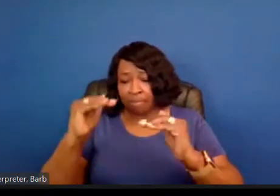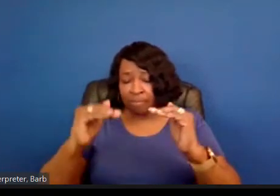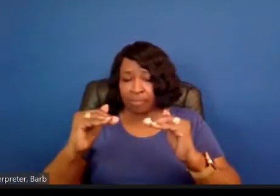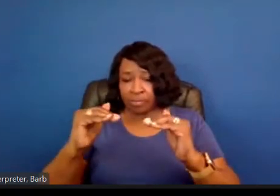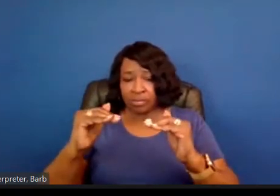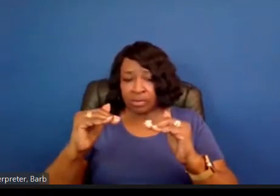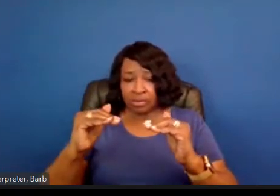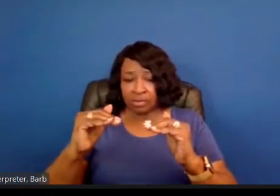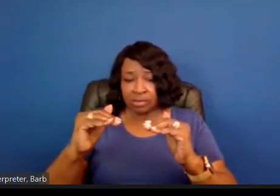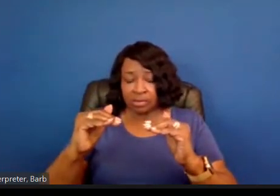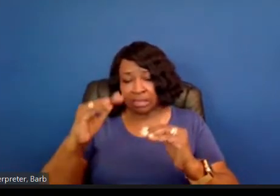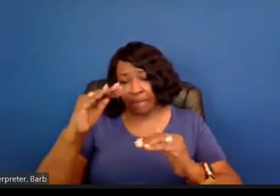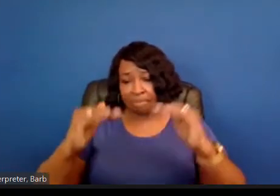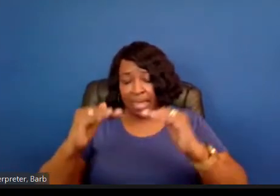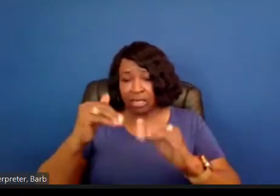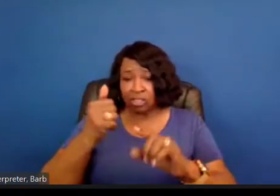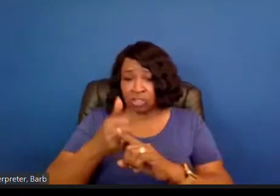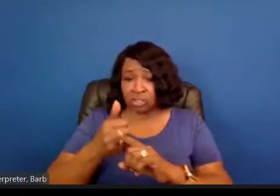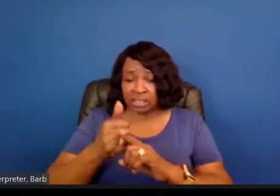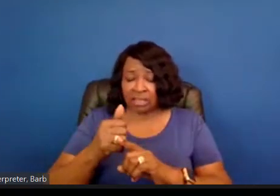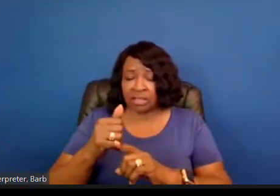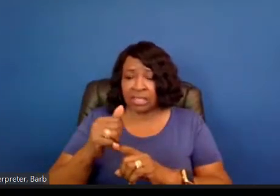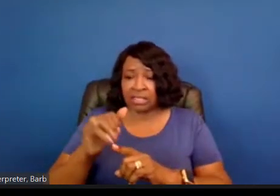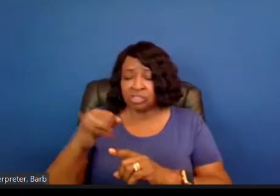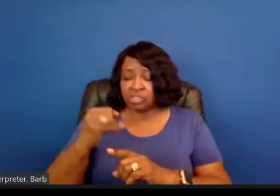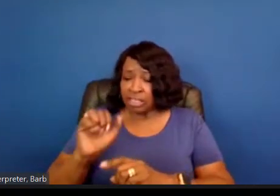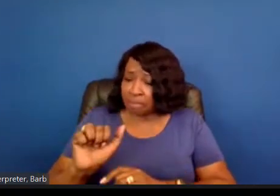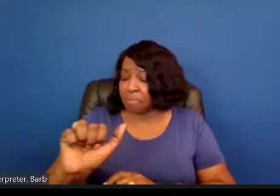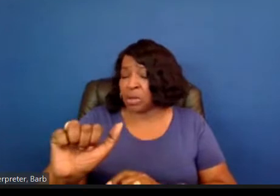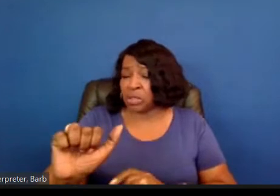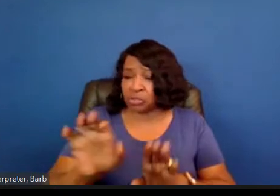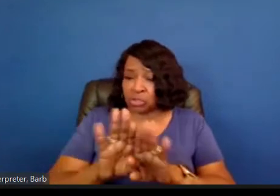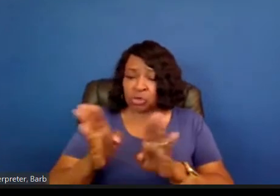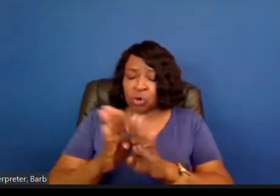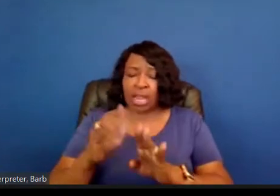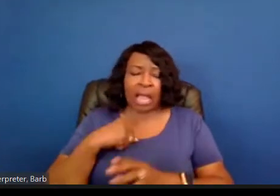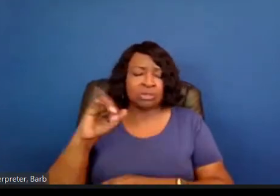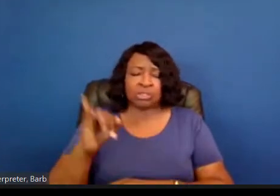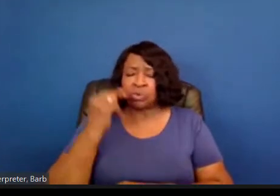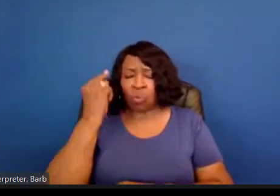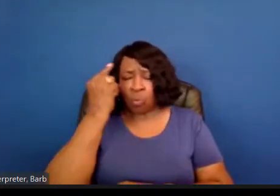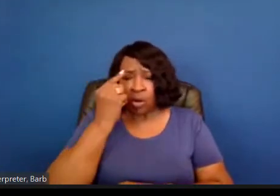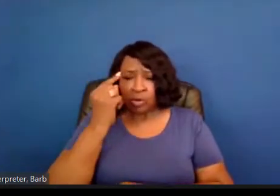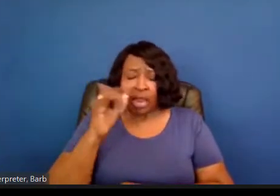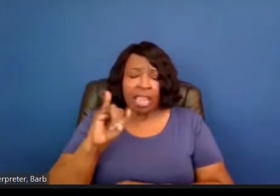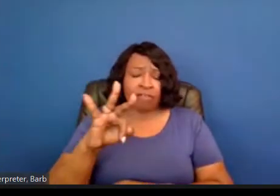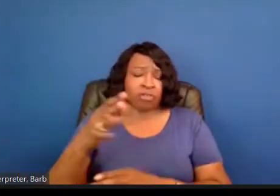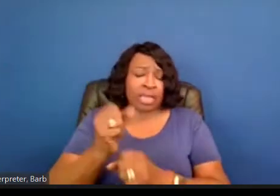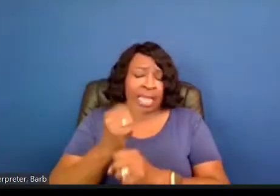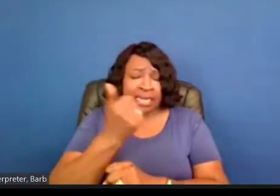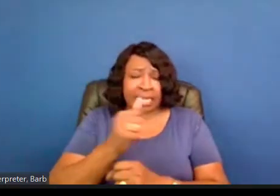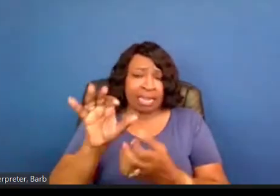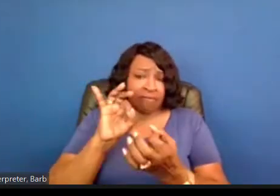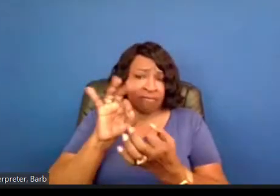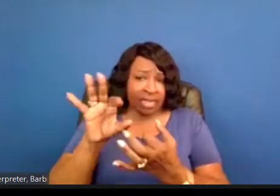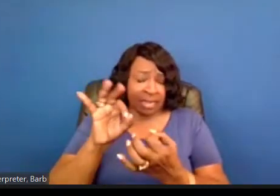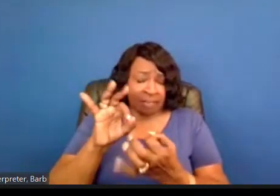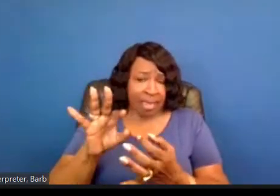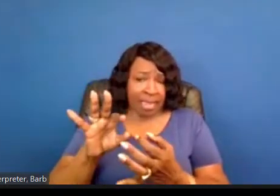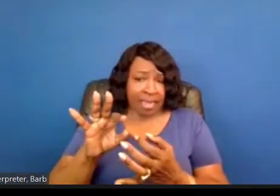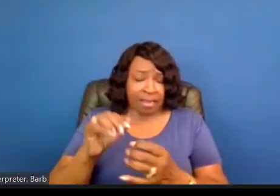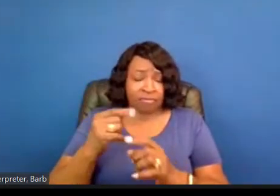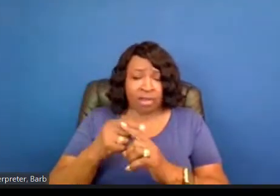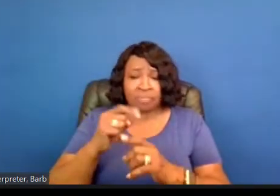And so I was just wondering if you've gotten any feedback about just the general